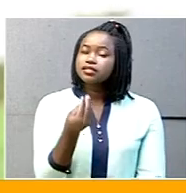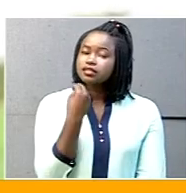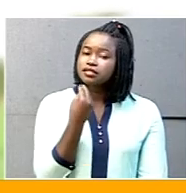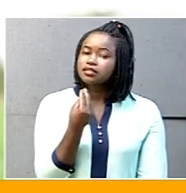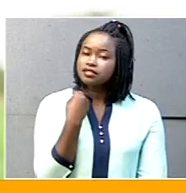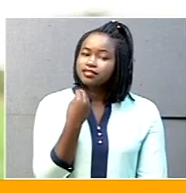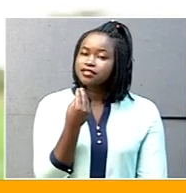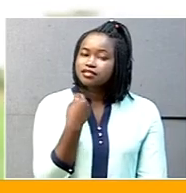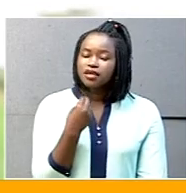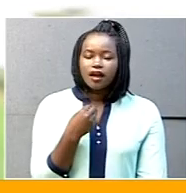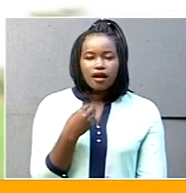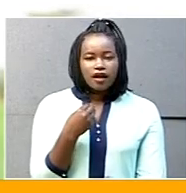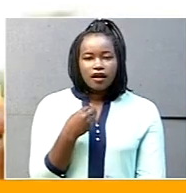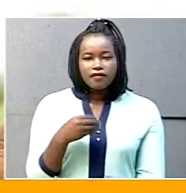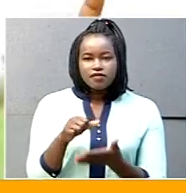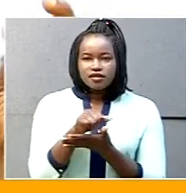on